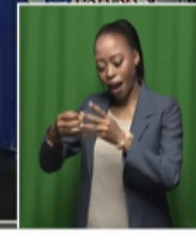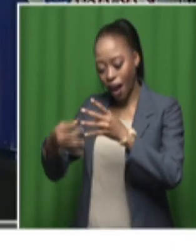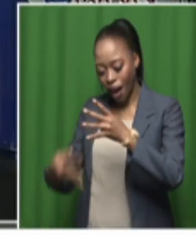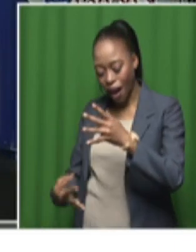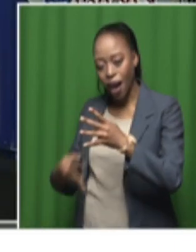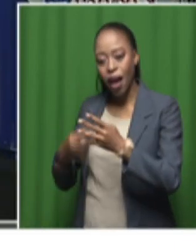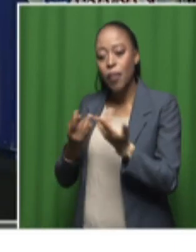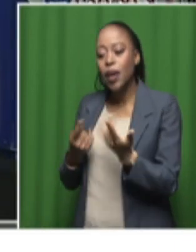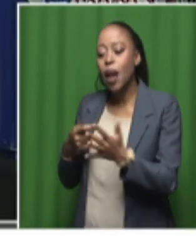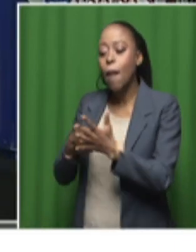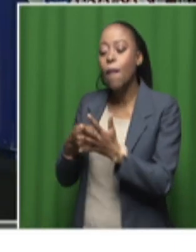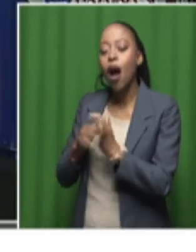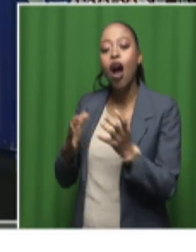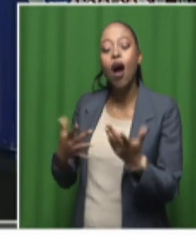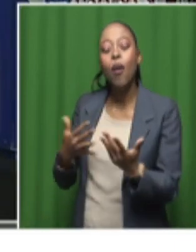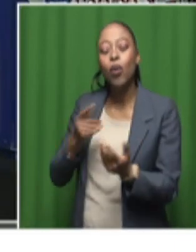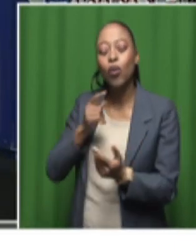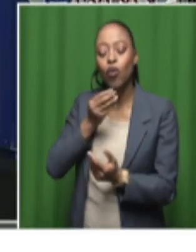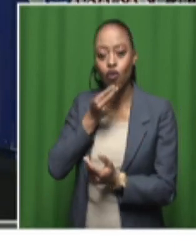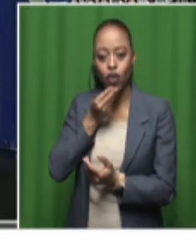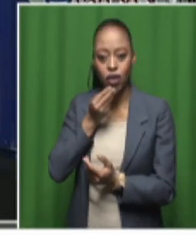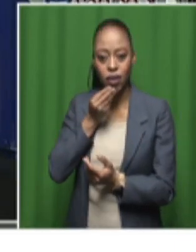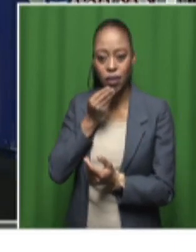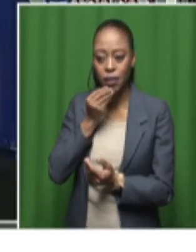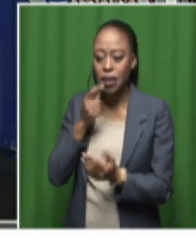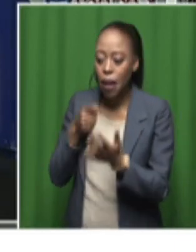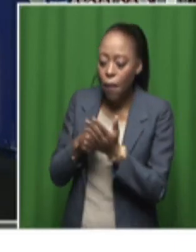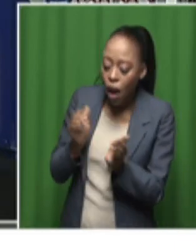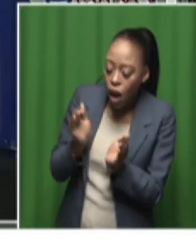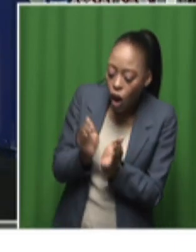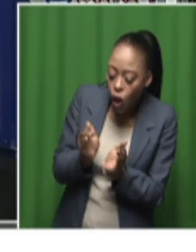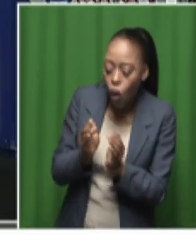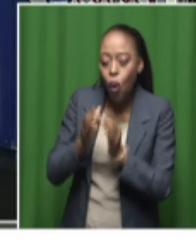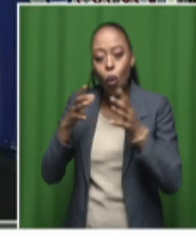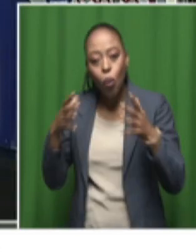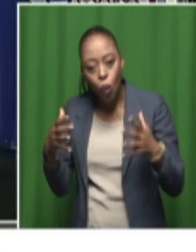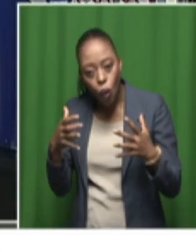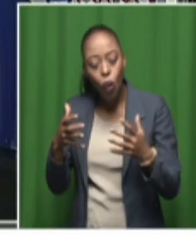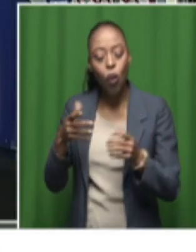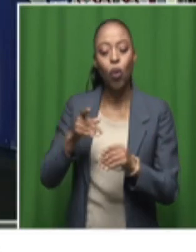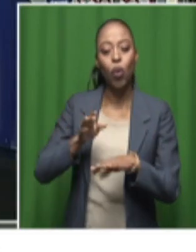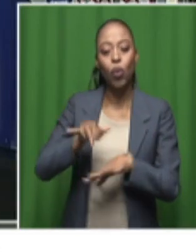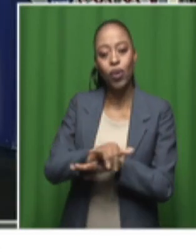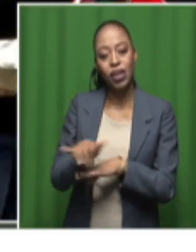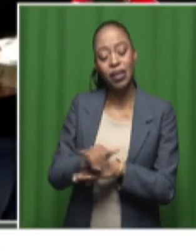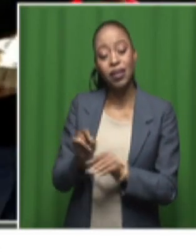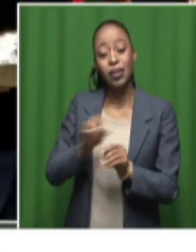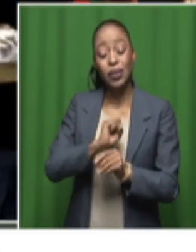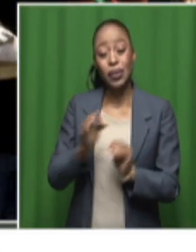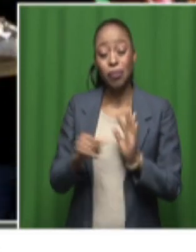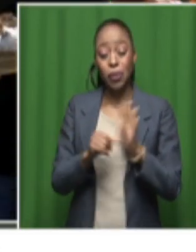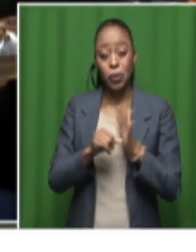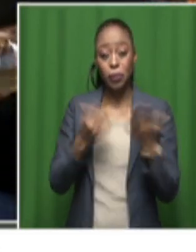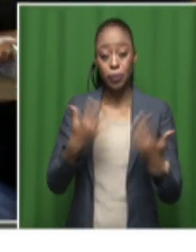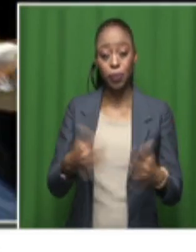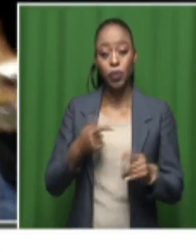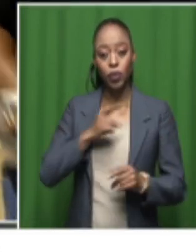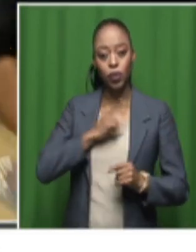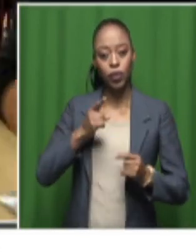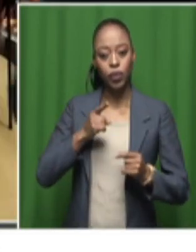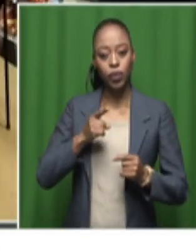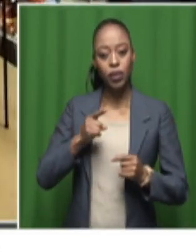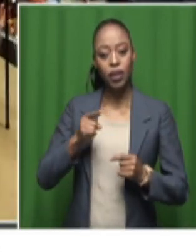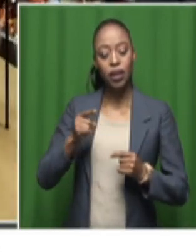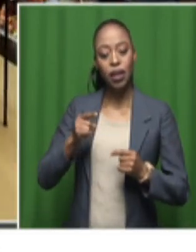much food a family can actually buy and consume. So it is critically important that, for instance, when we come to